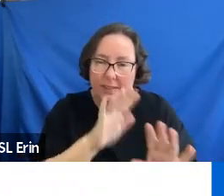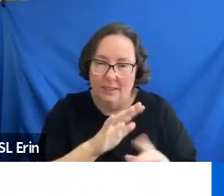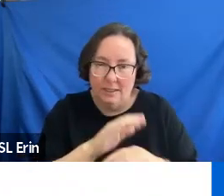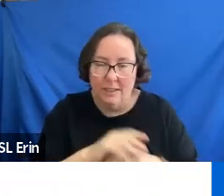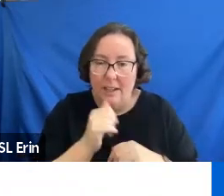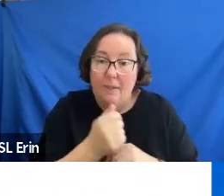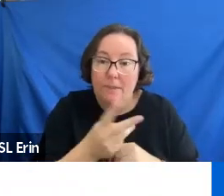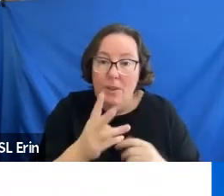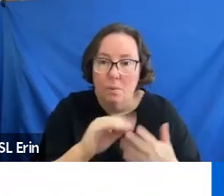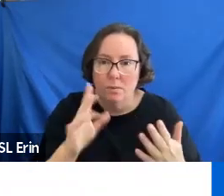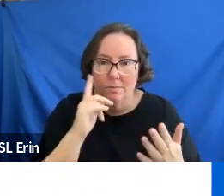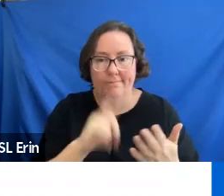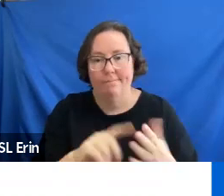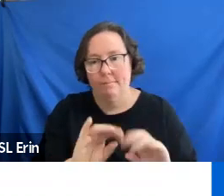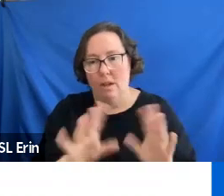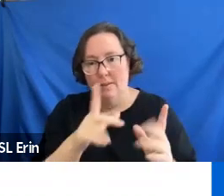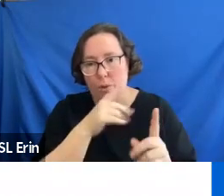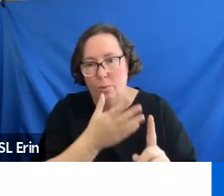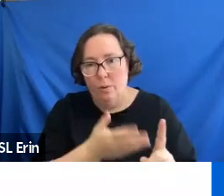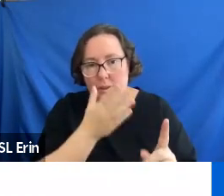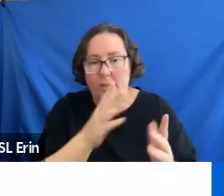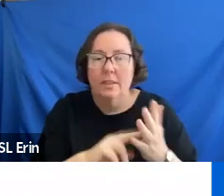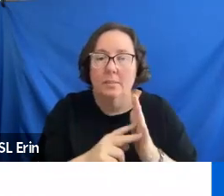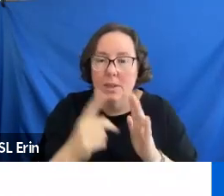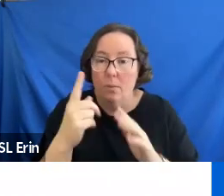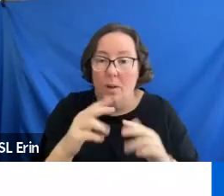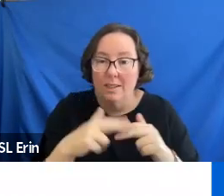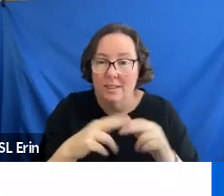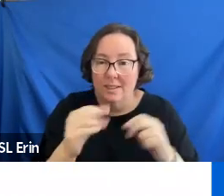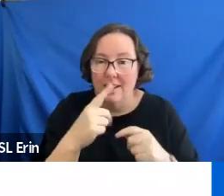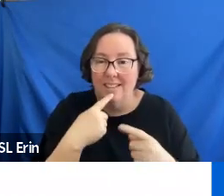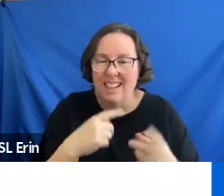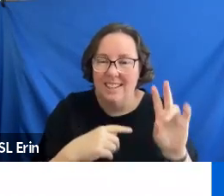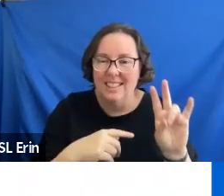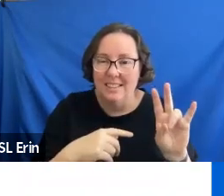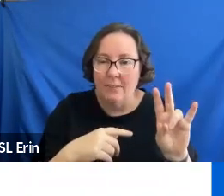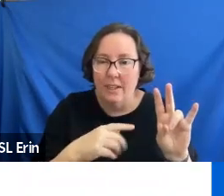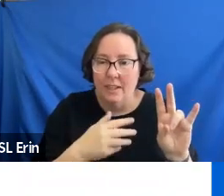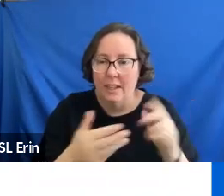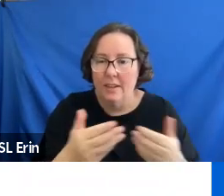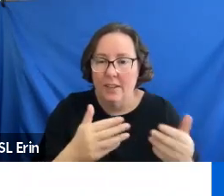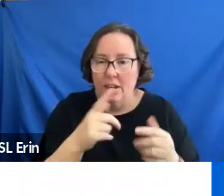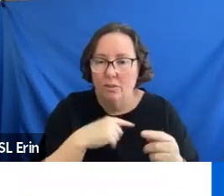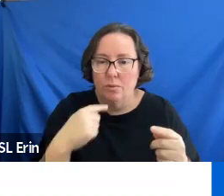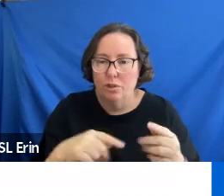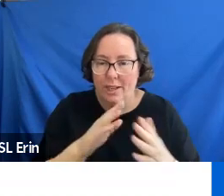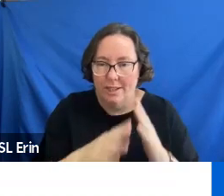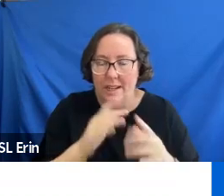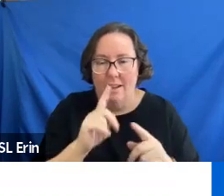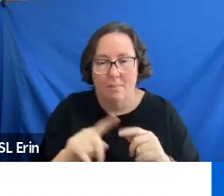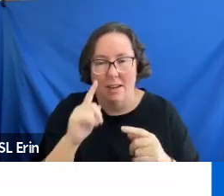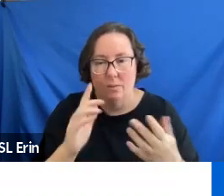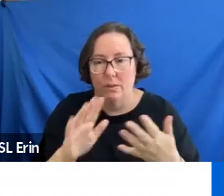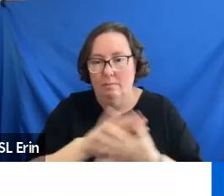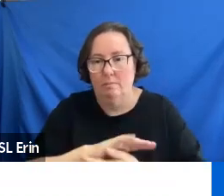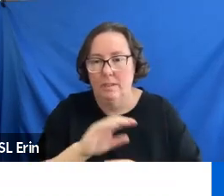there is a slide in here that shows, I believe it's 7 invitations this year to Chinatown, but we're suppressing the